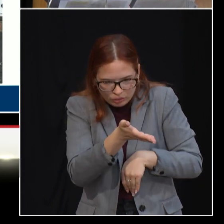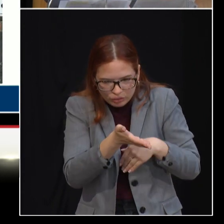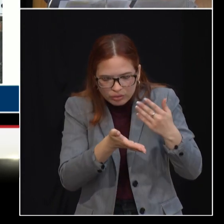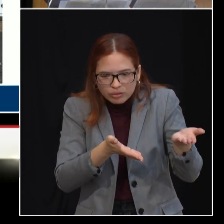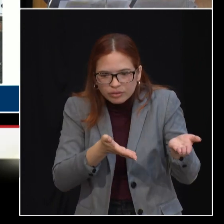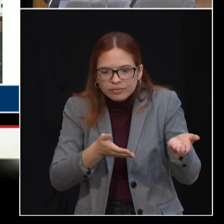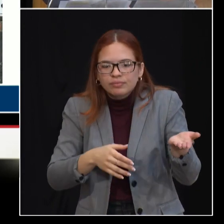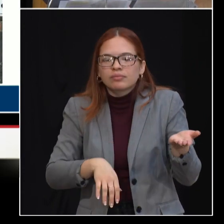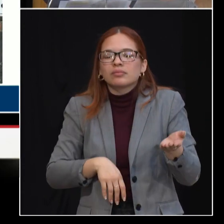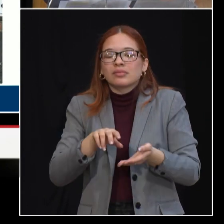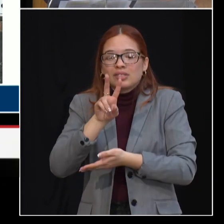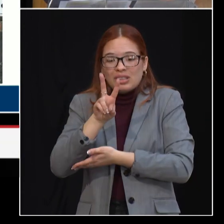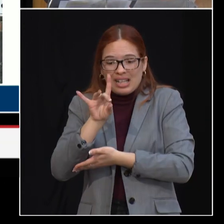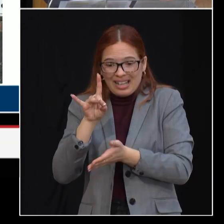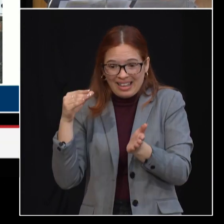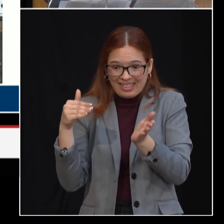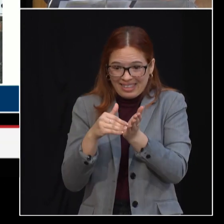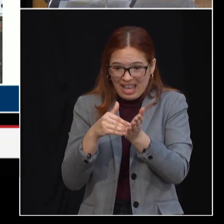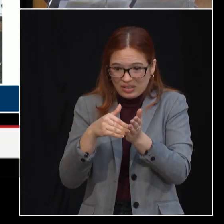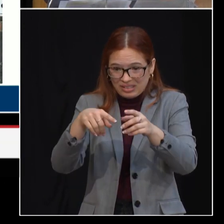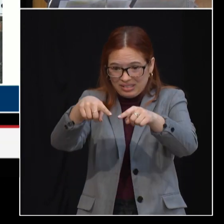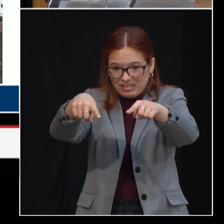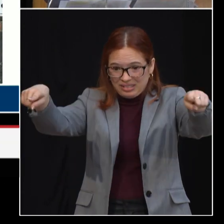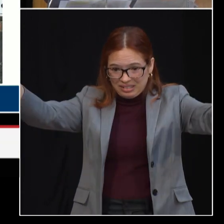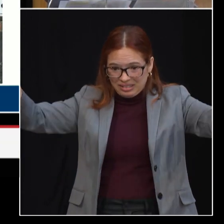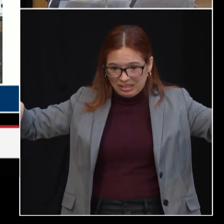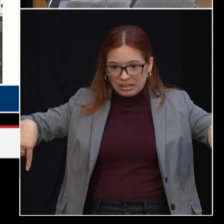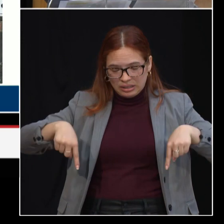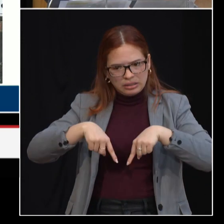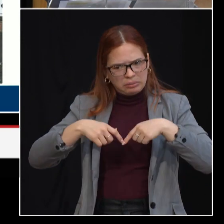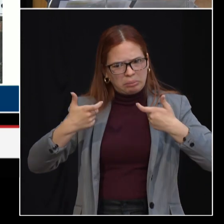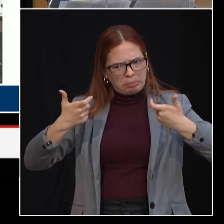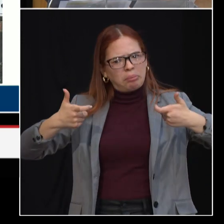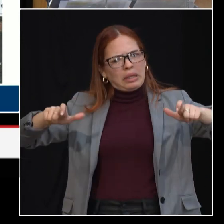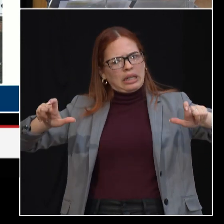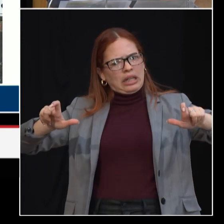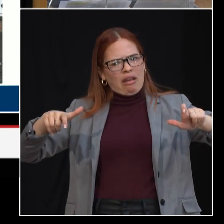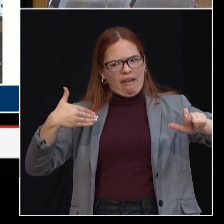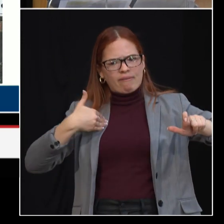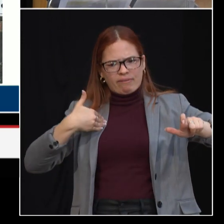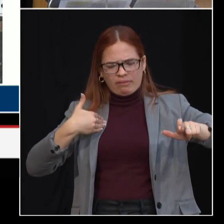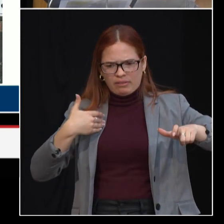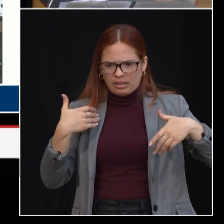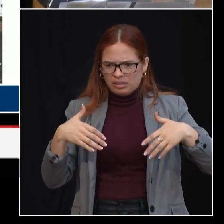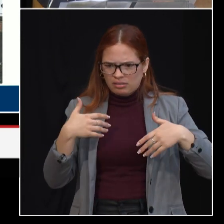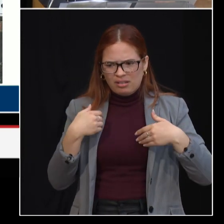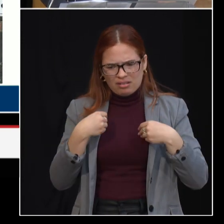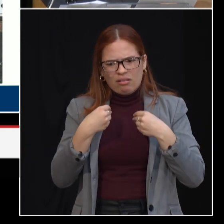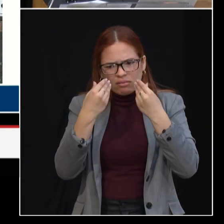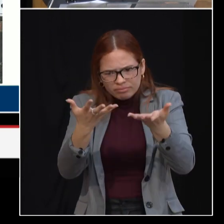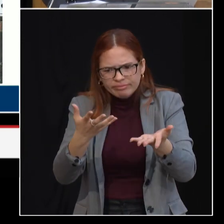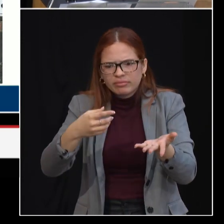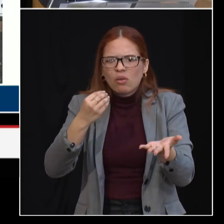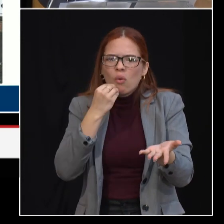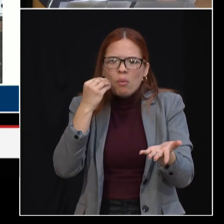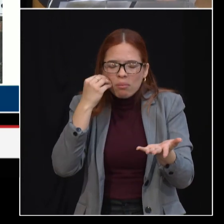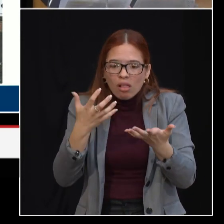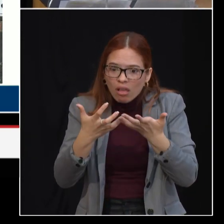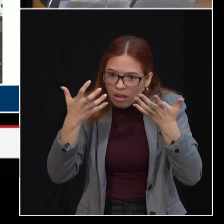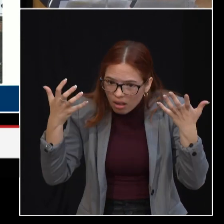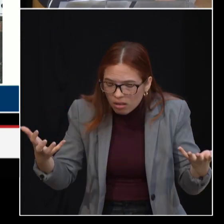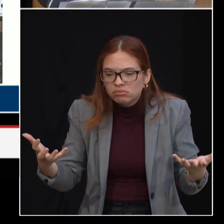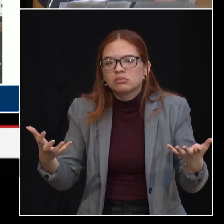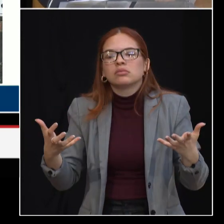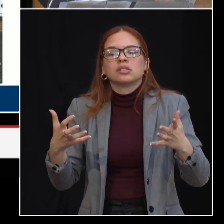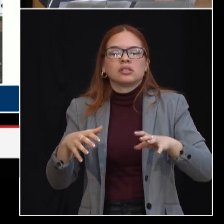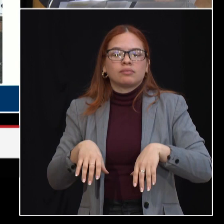feet of land, this is a large enough site to provide for substantial housing as well as returning the